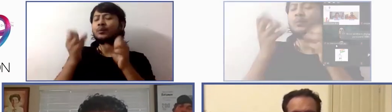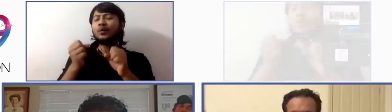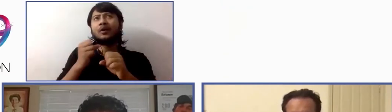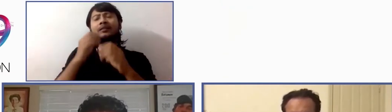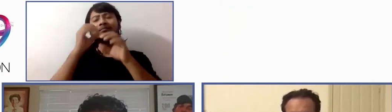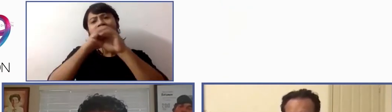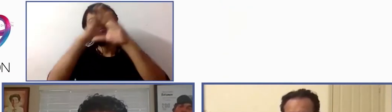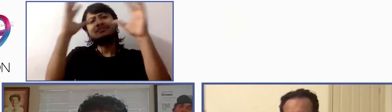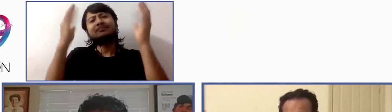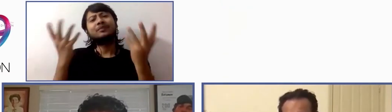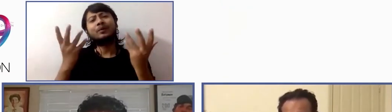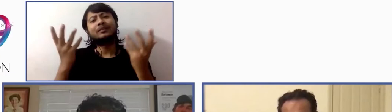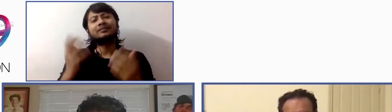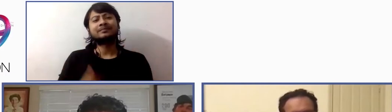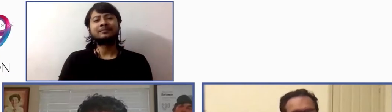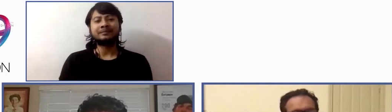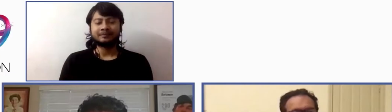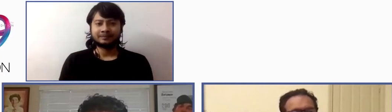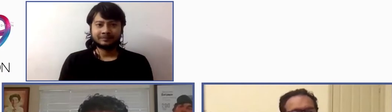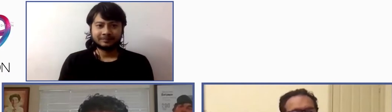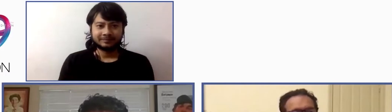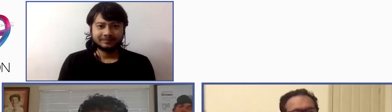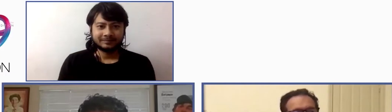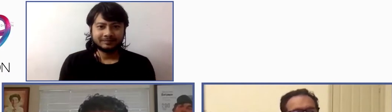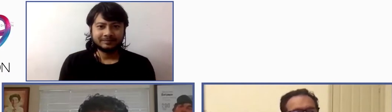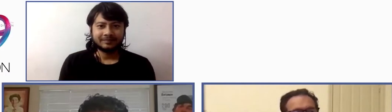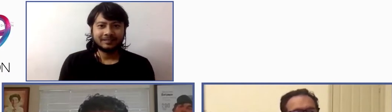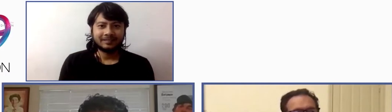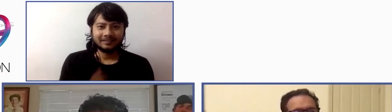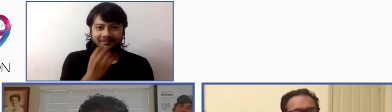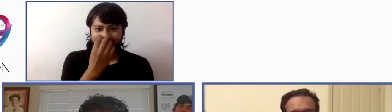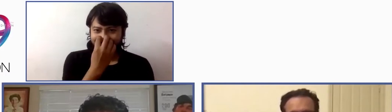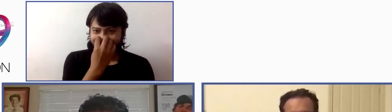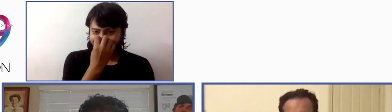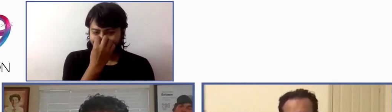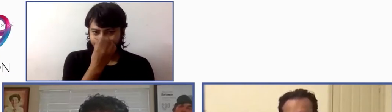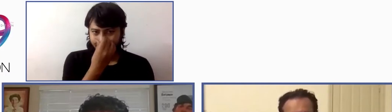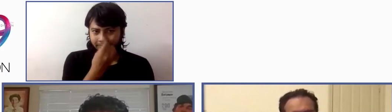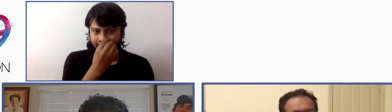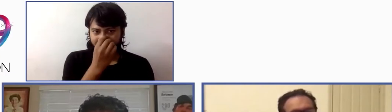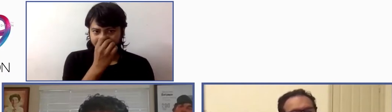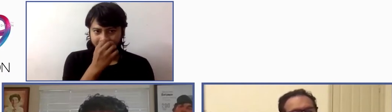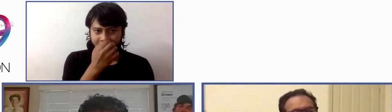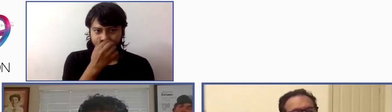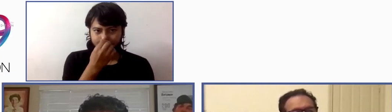If I had the power, and I don't, I would have combined FTII and IIT.